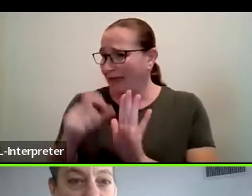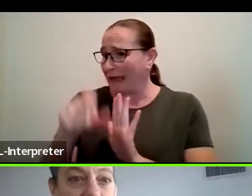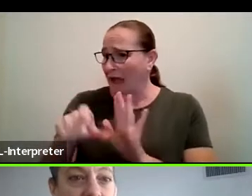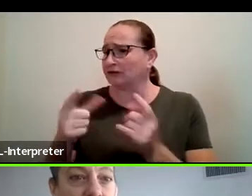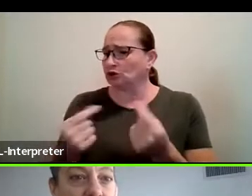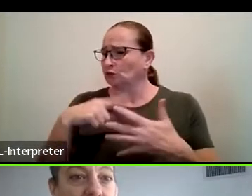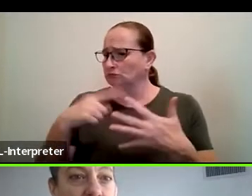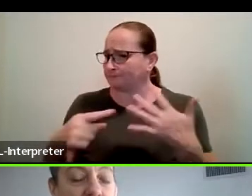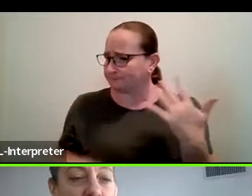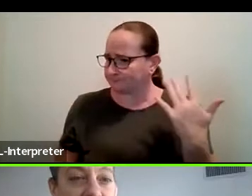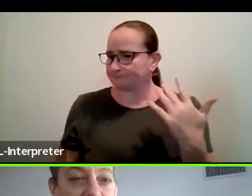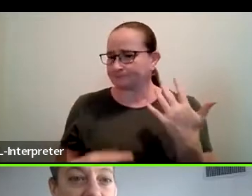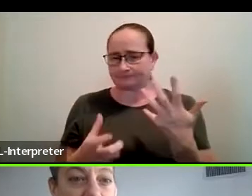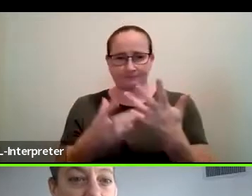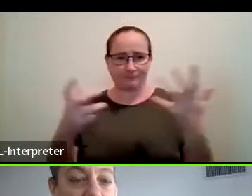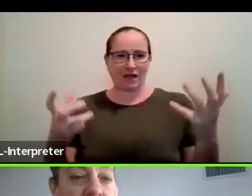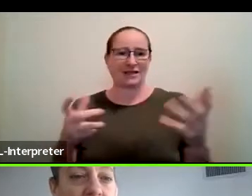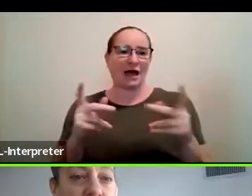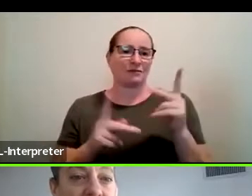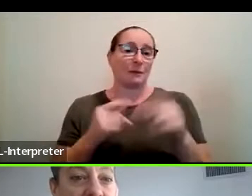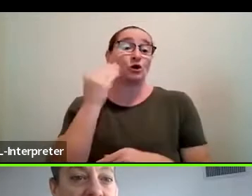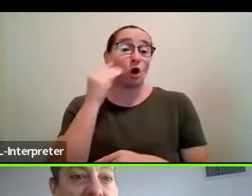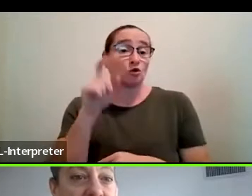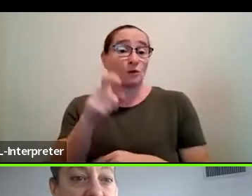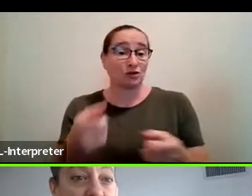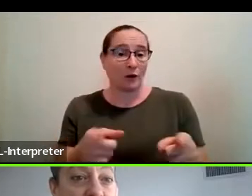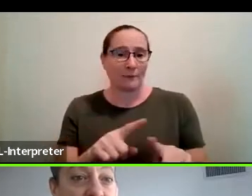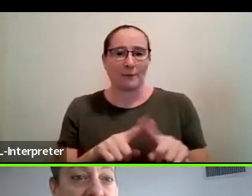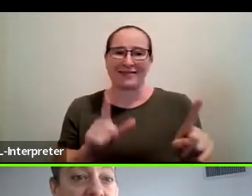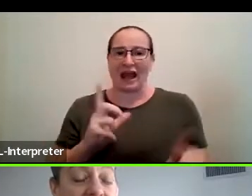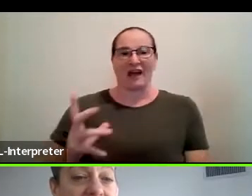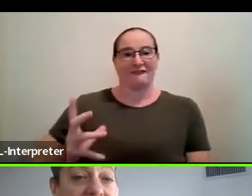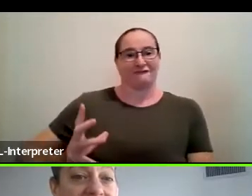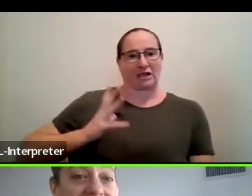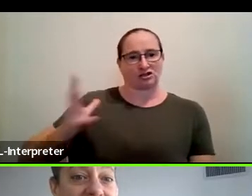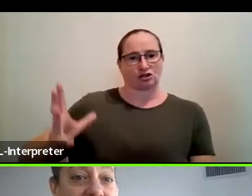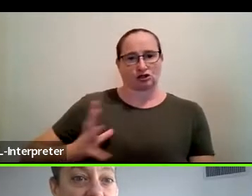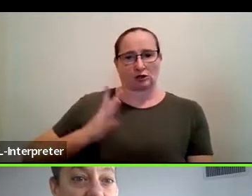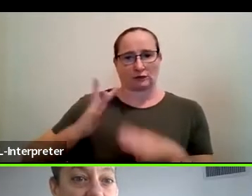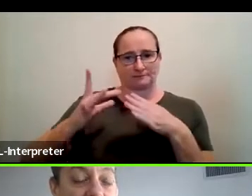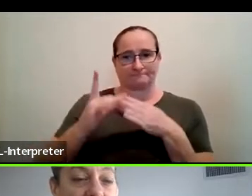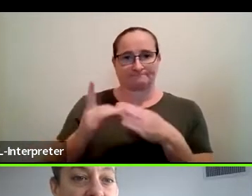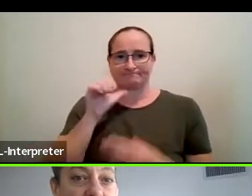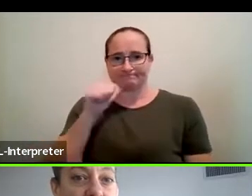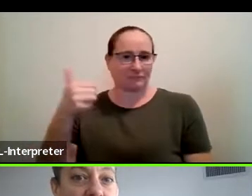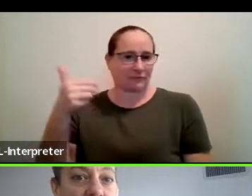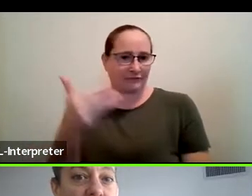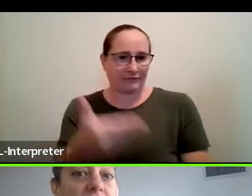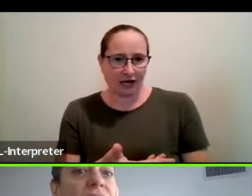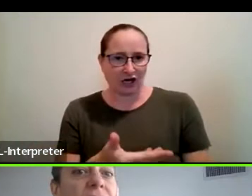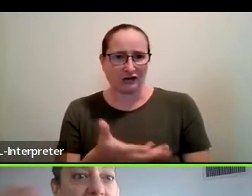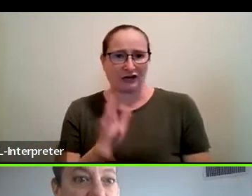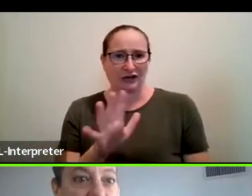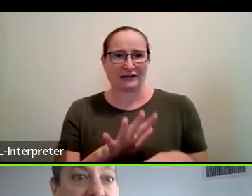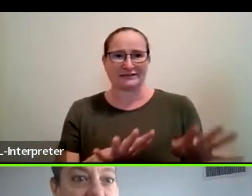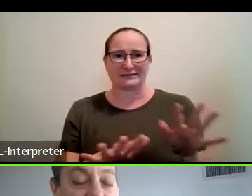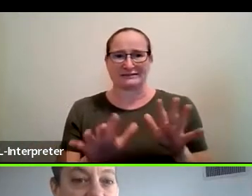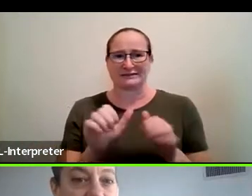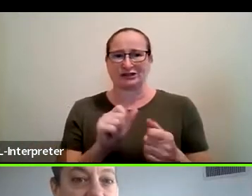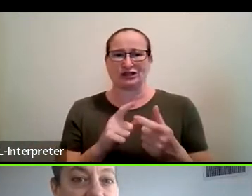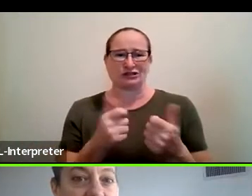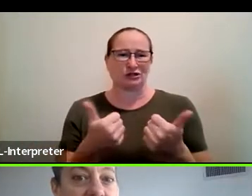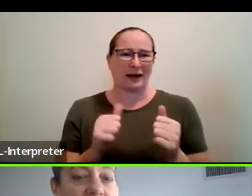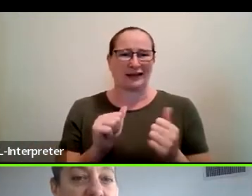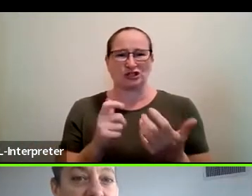do this? A lot of people know what needs to happen, but because that official public health guidance isn't there, they're sort of trying to make the